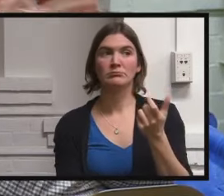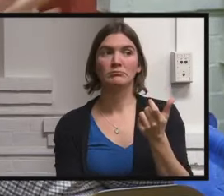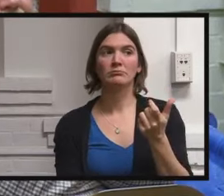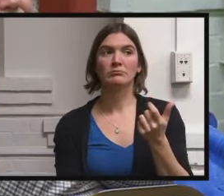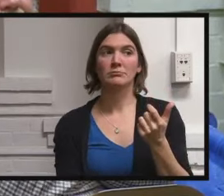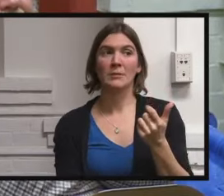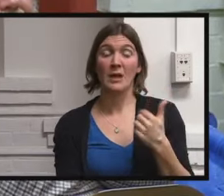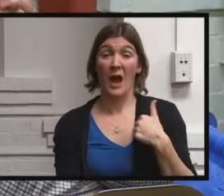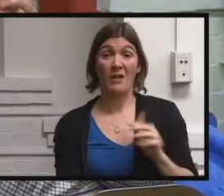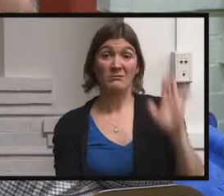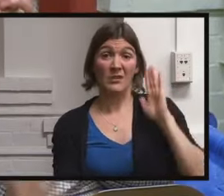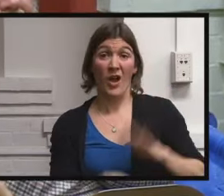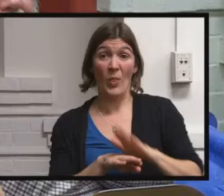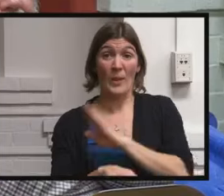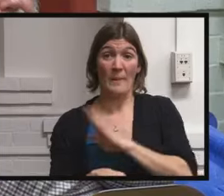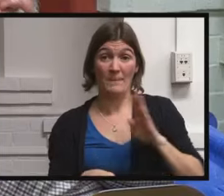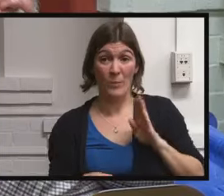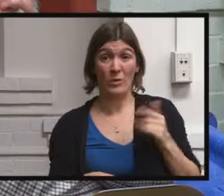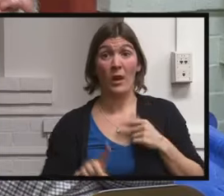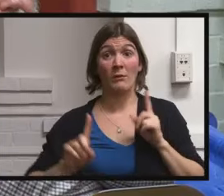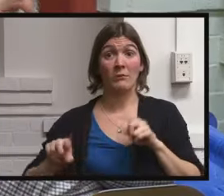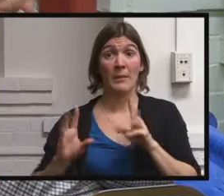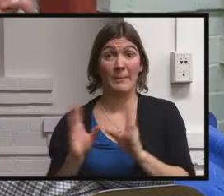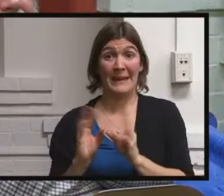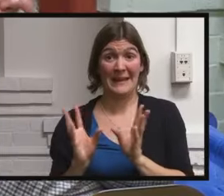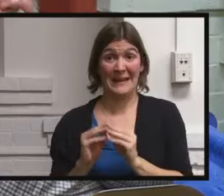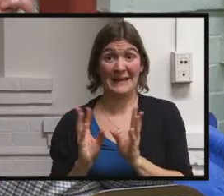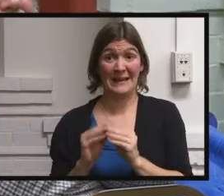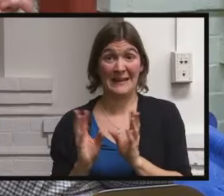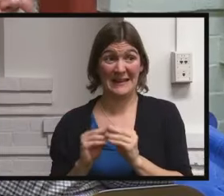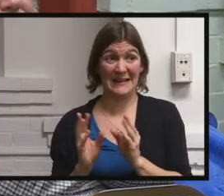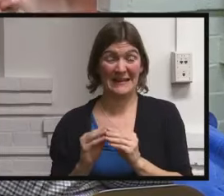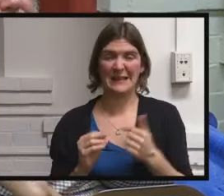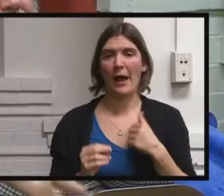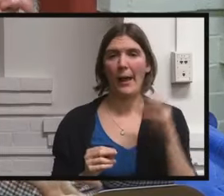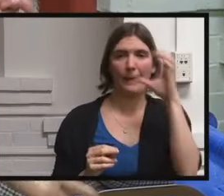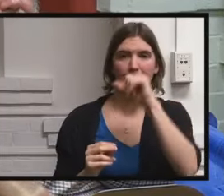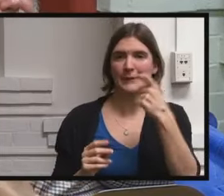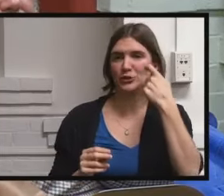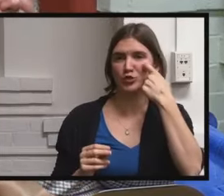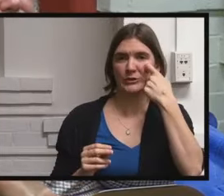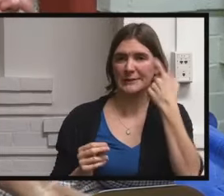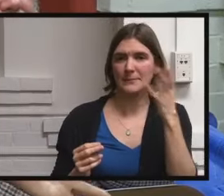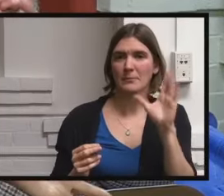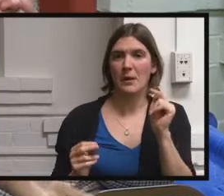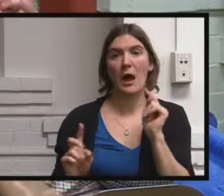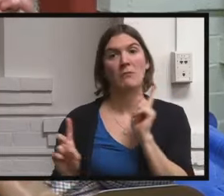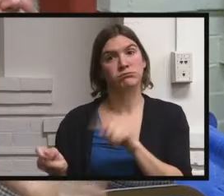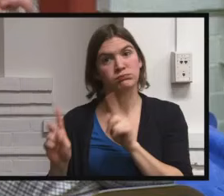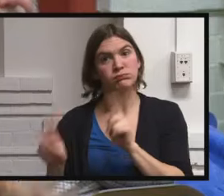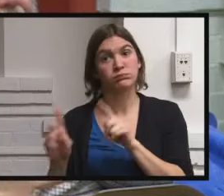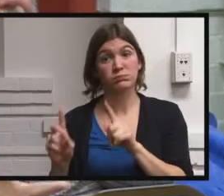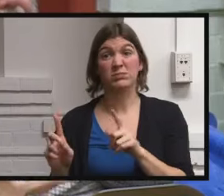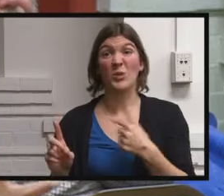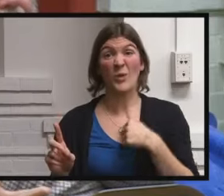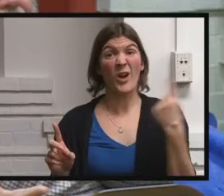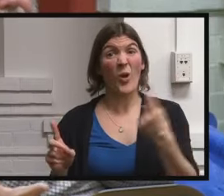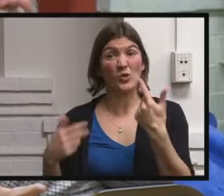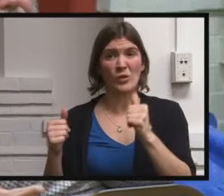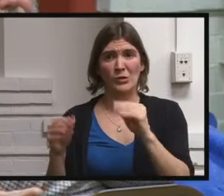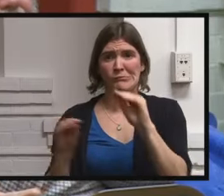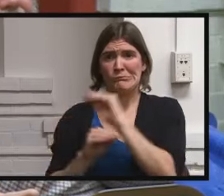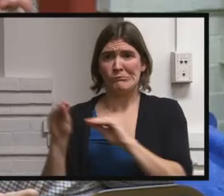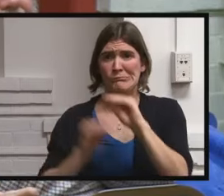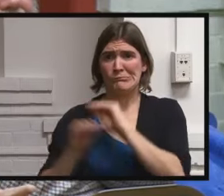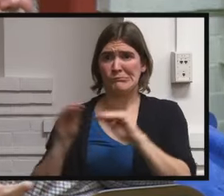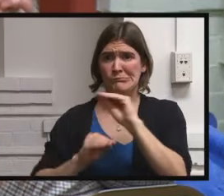I know when I was serving on the board and I was going to the meetings, I haven't gone to the meetings recently, so I'm not familiar with the most recent numbers, but we were constantly trying to